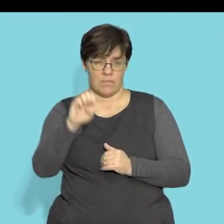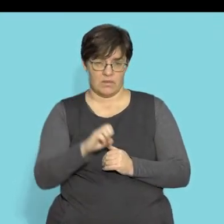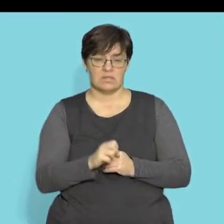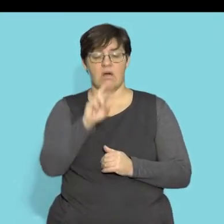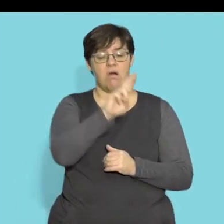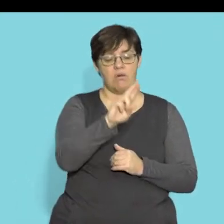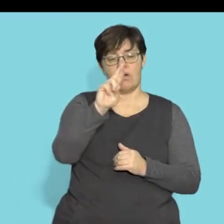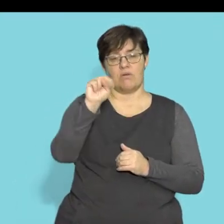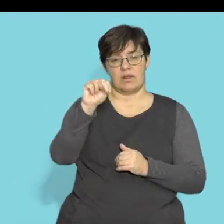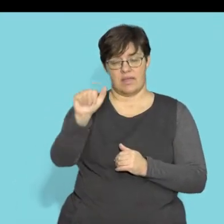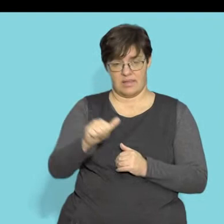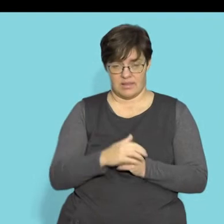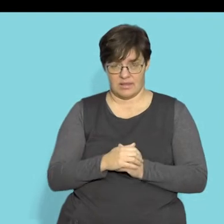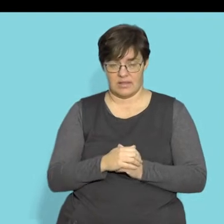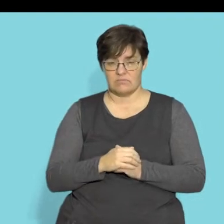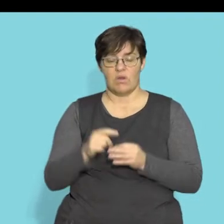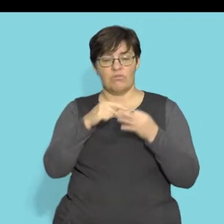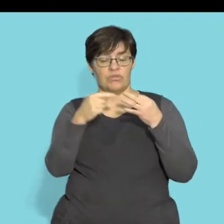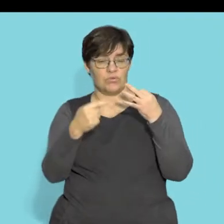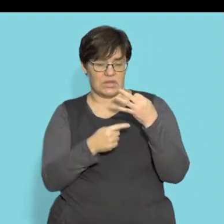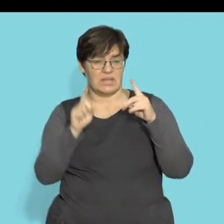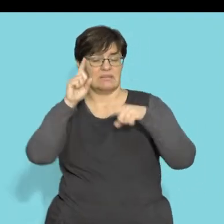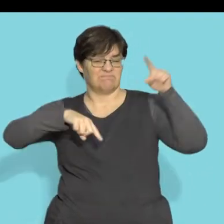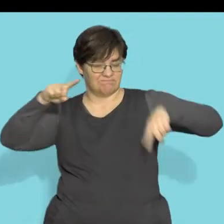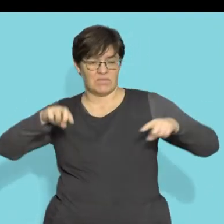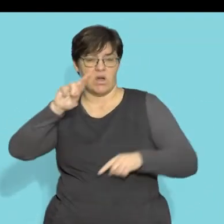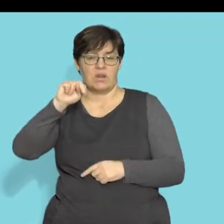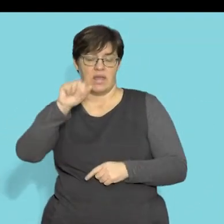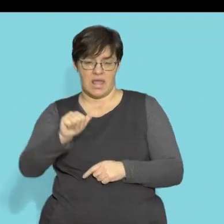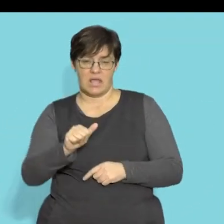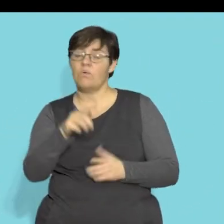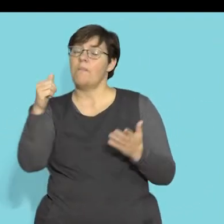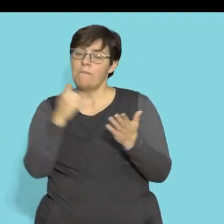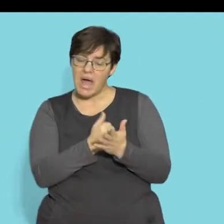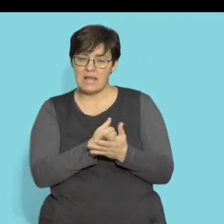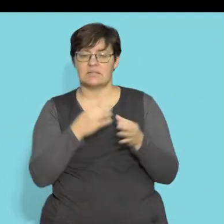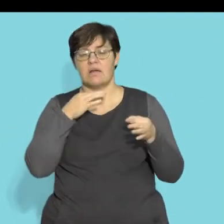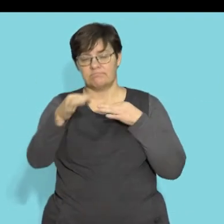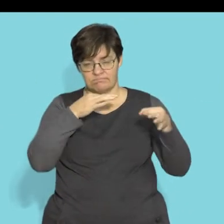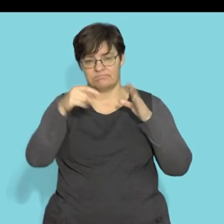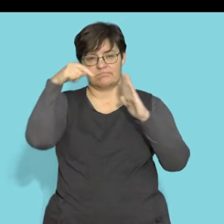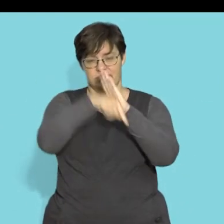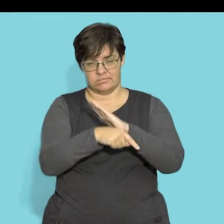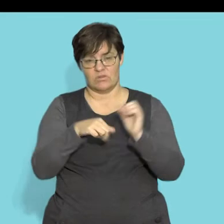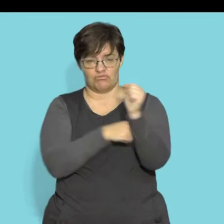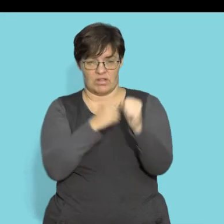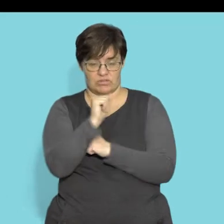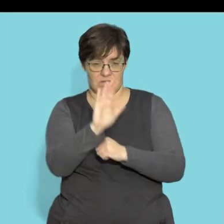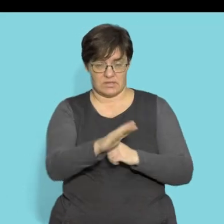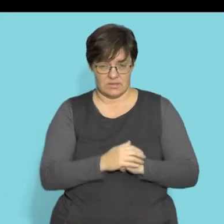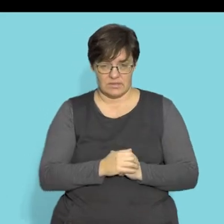the rRNA. So those are the 3 different types of RNA that you must be able to elaborate on their